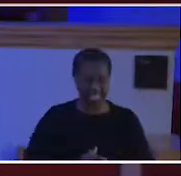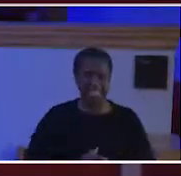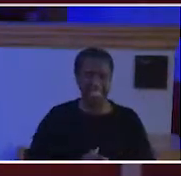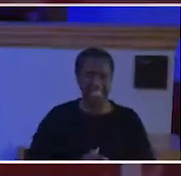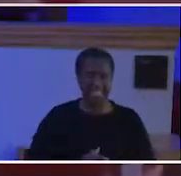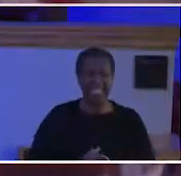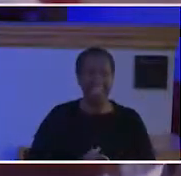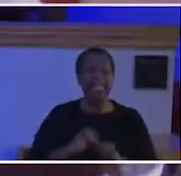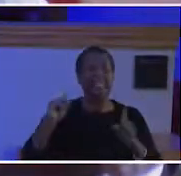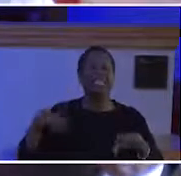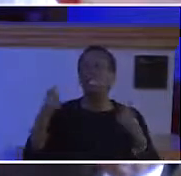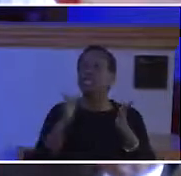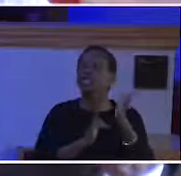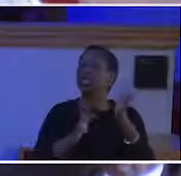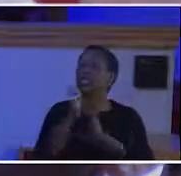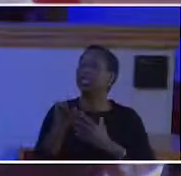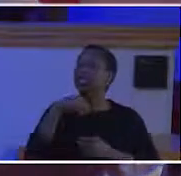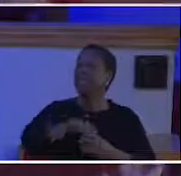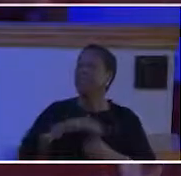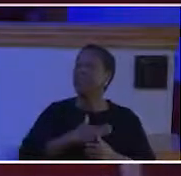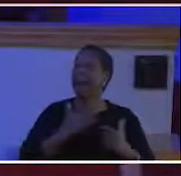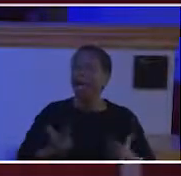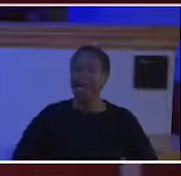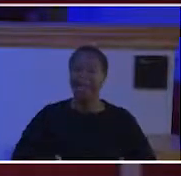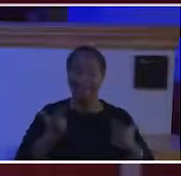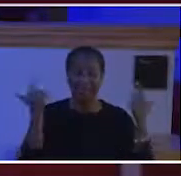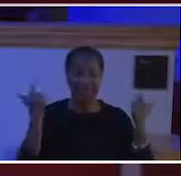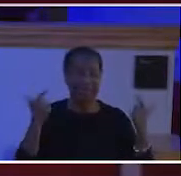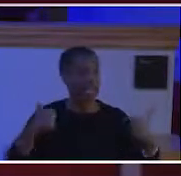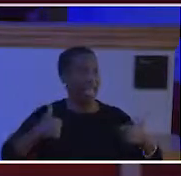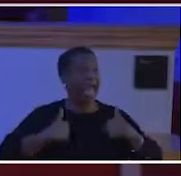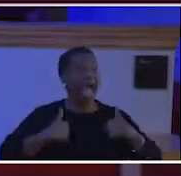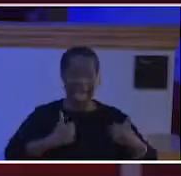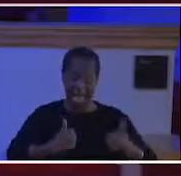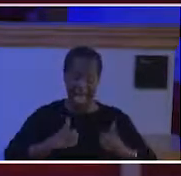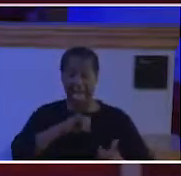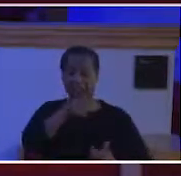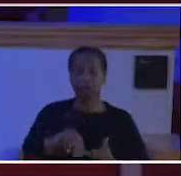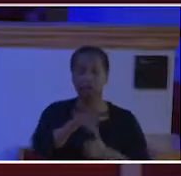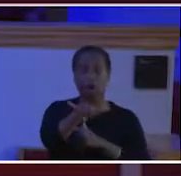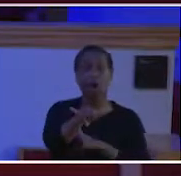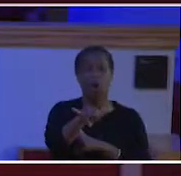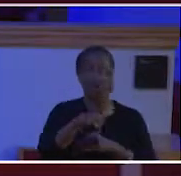Since Jesus came into my life, I've got joy,